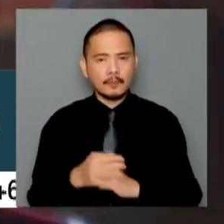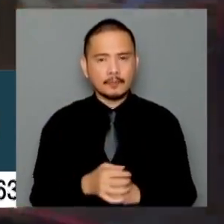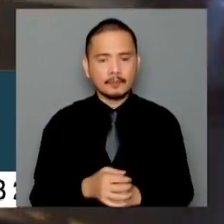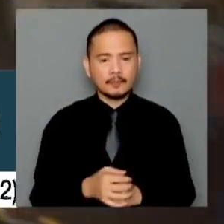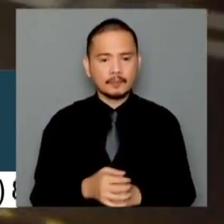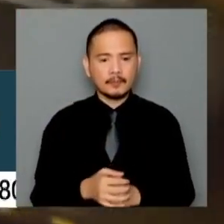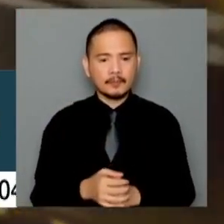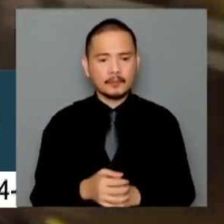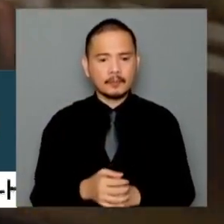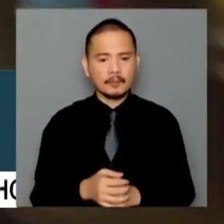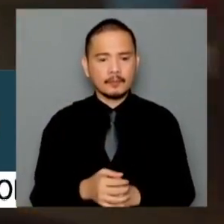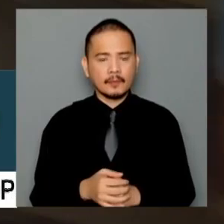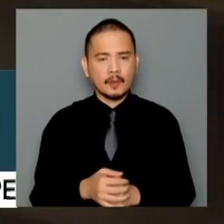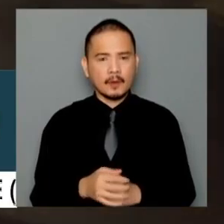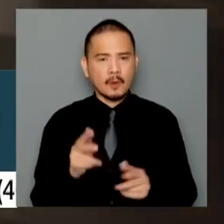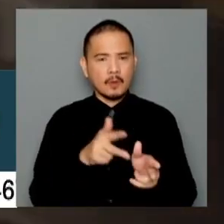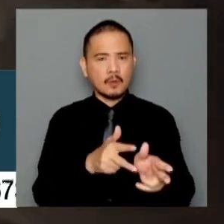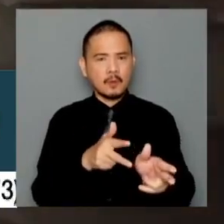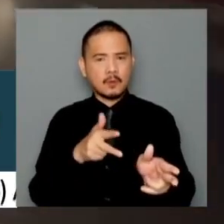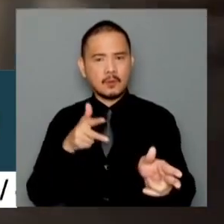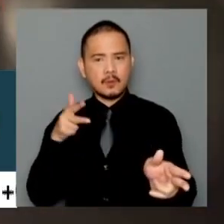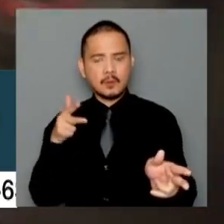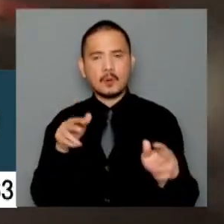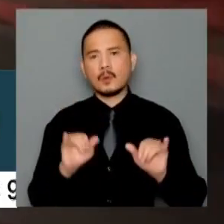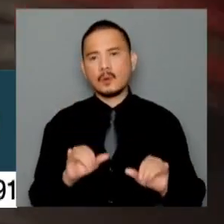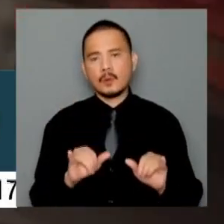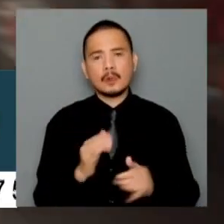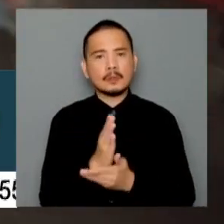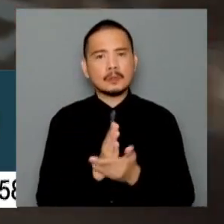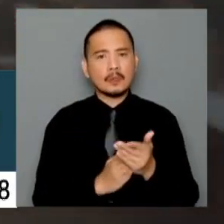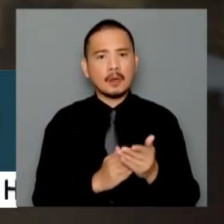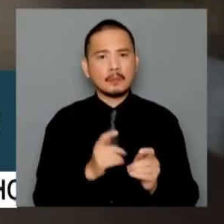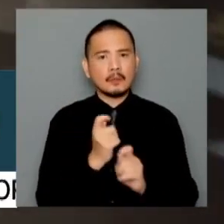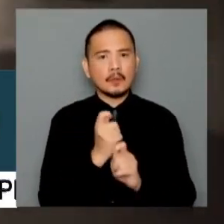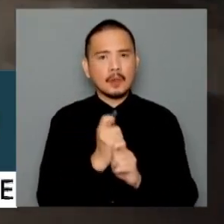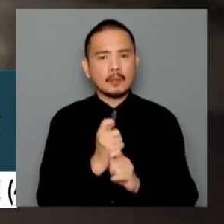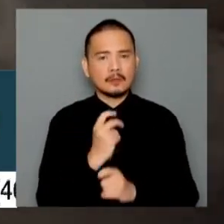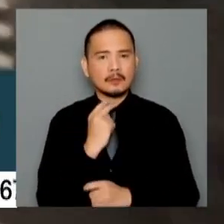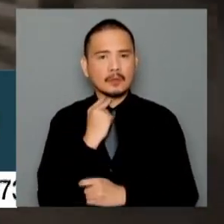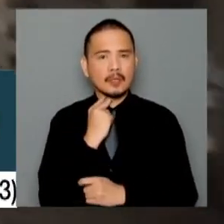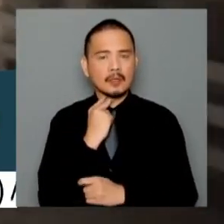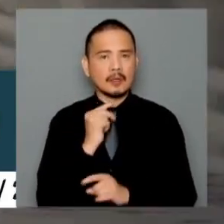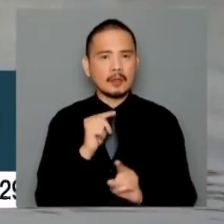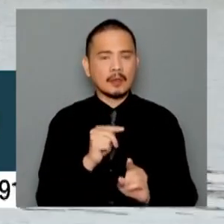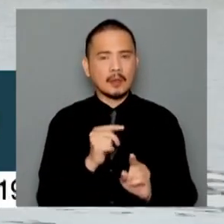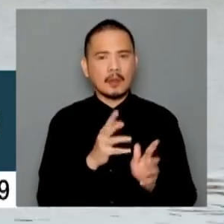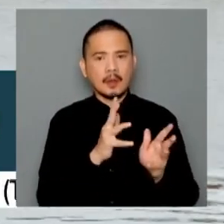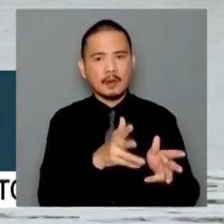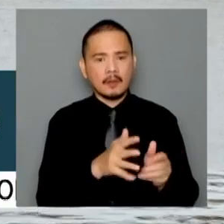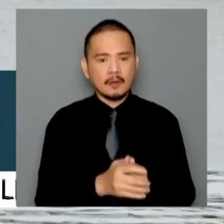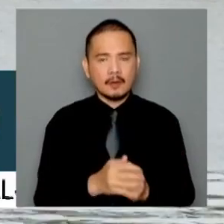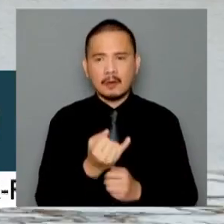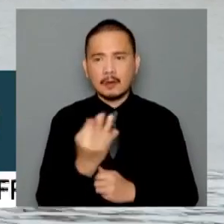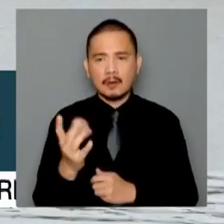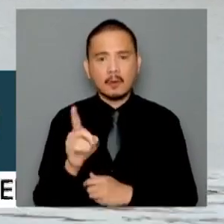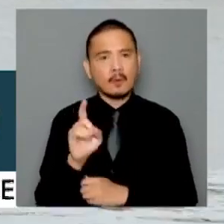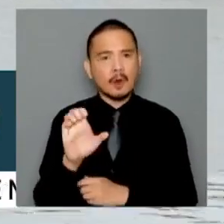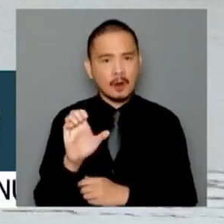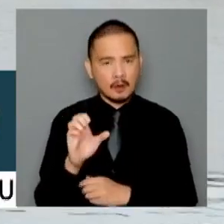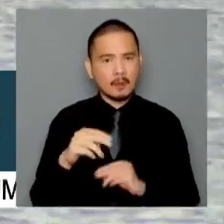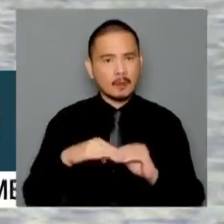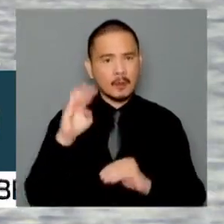Batangas. The number of stranded trucks and other rolling cargoes is around 100 by this time. The weather here